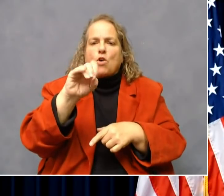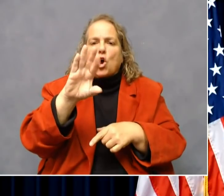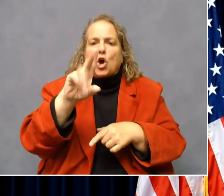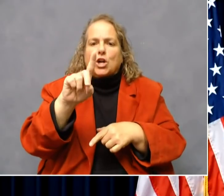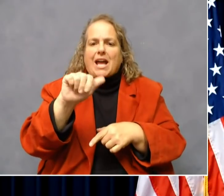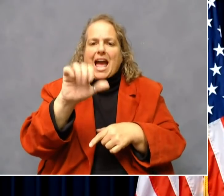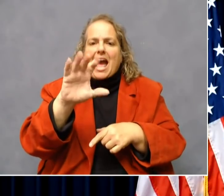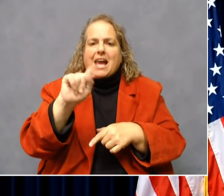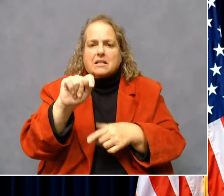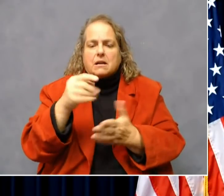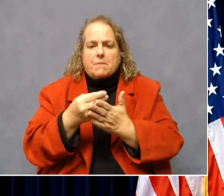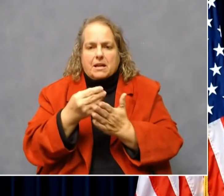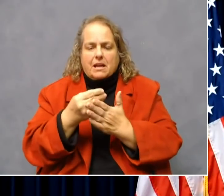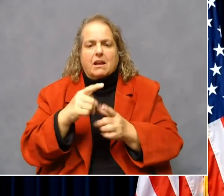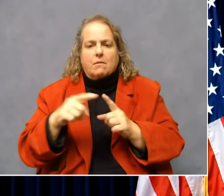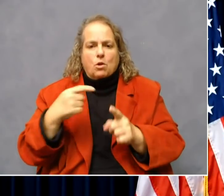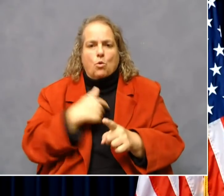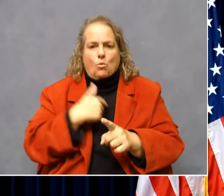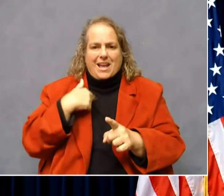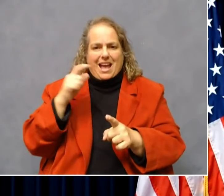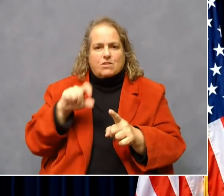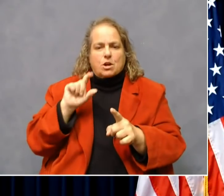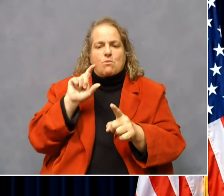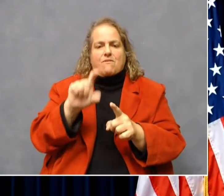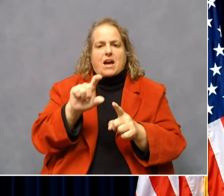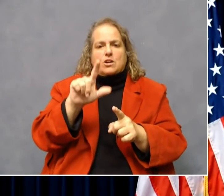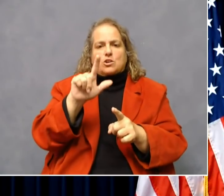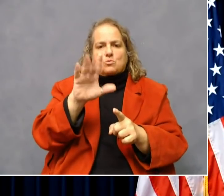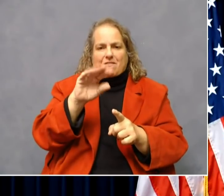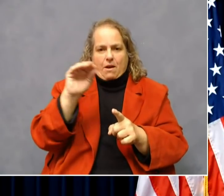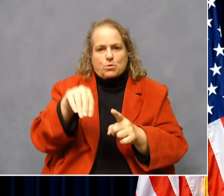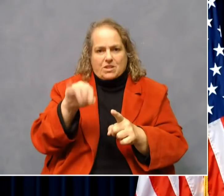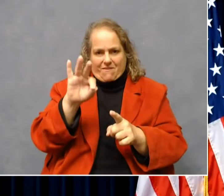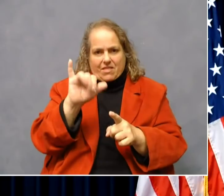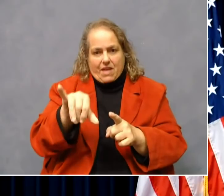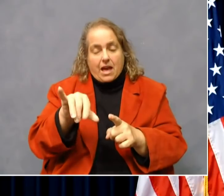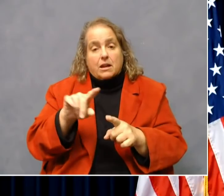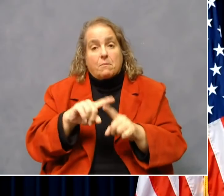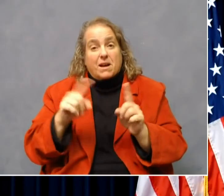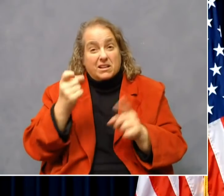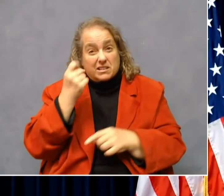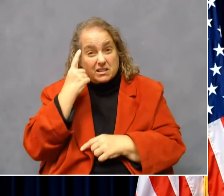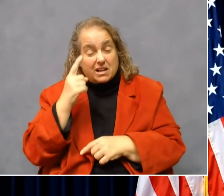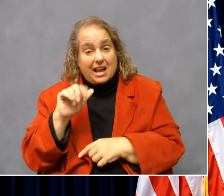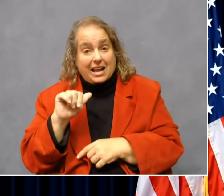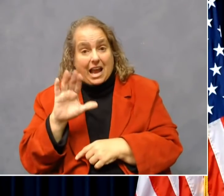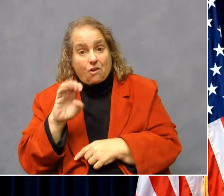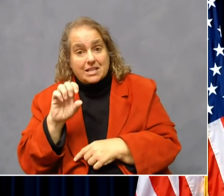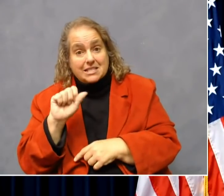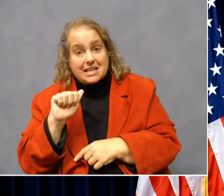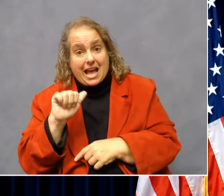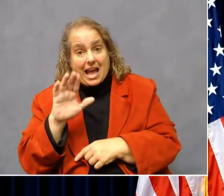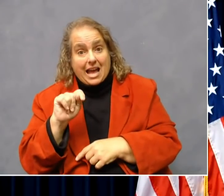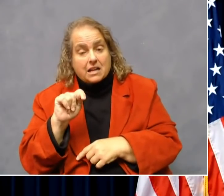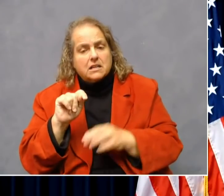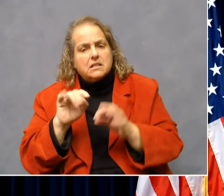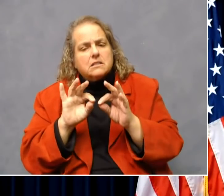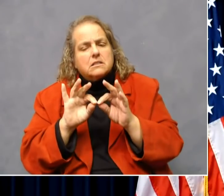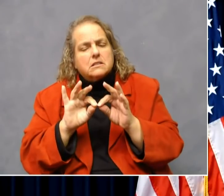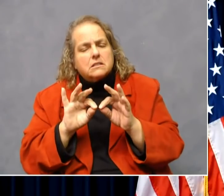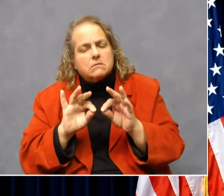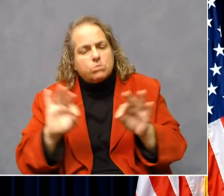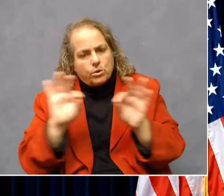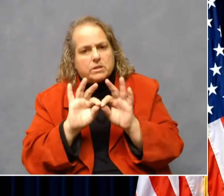without another round of CARES Act, it's everything that we do to fight this virus that is significantly impacted to our